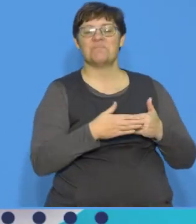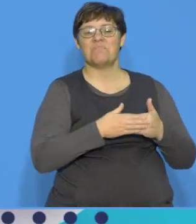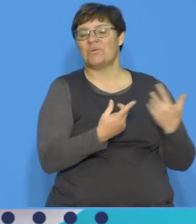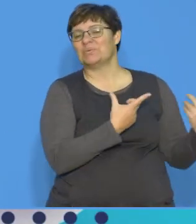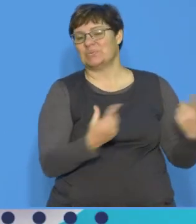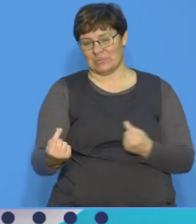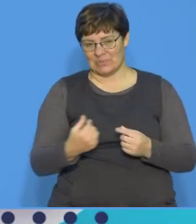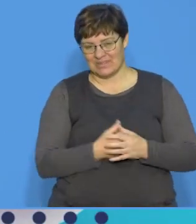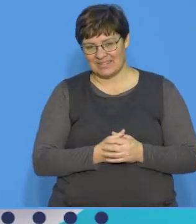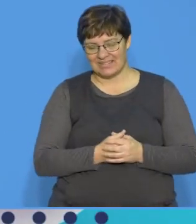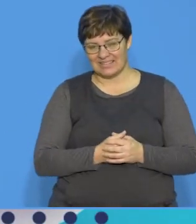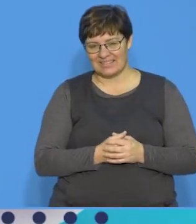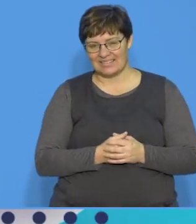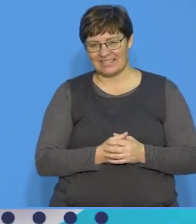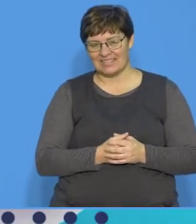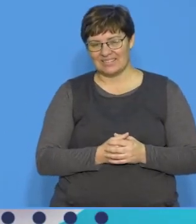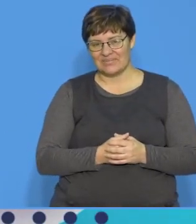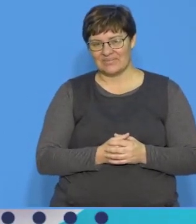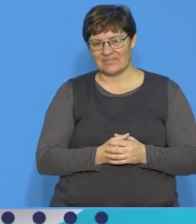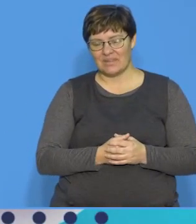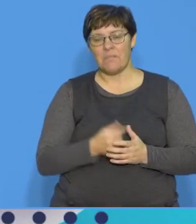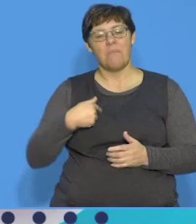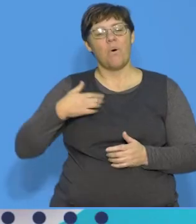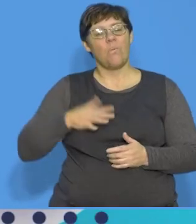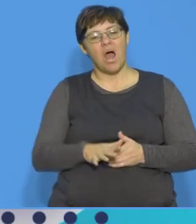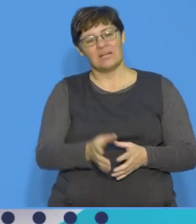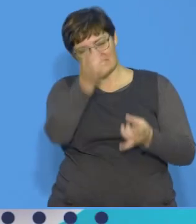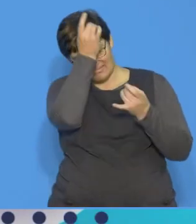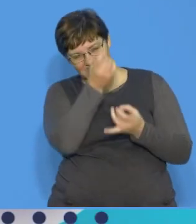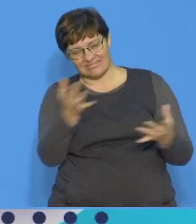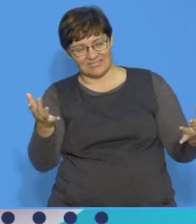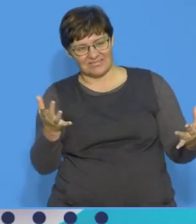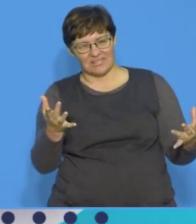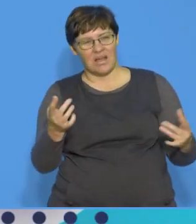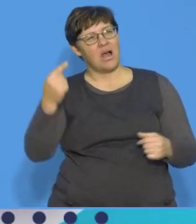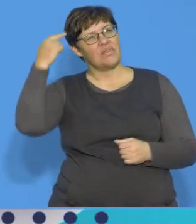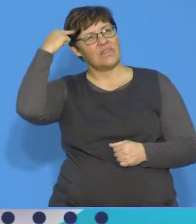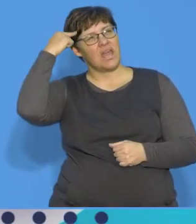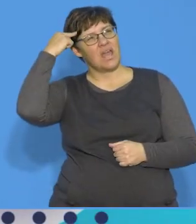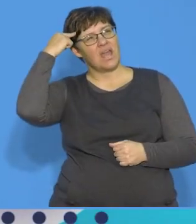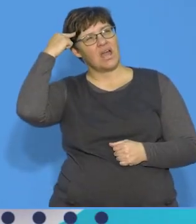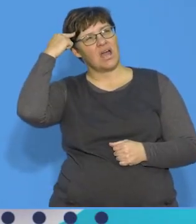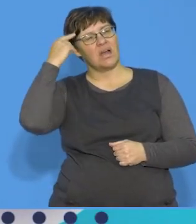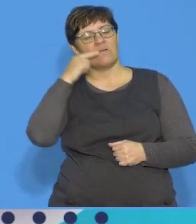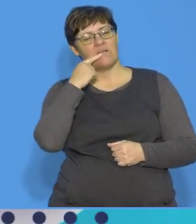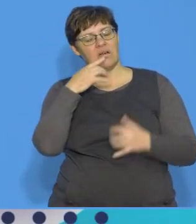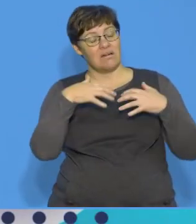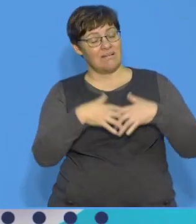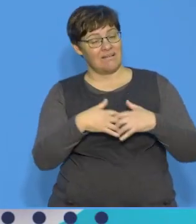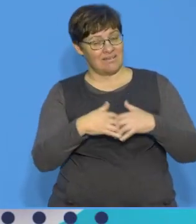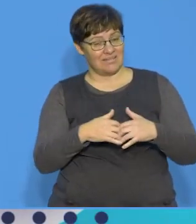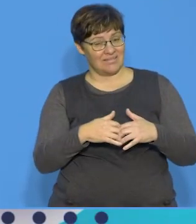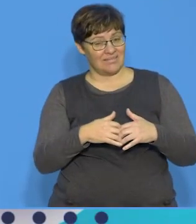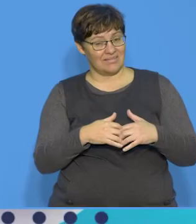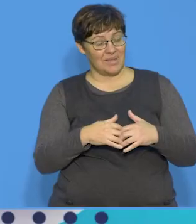exercises coming up, but I think I want to leave you with the very sobering thought. You are